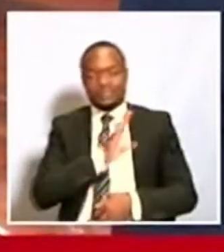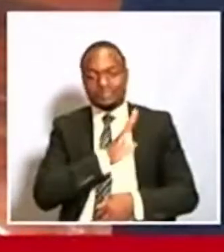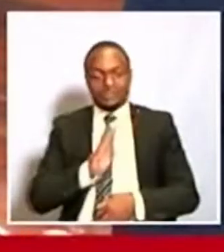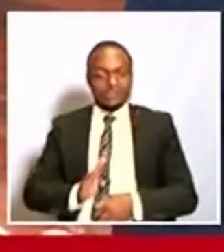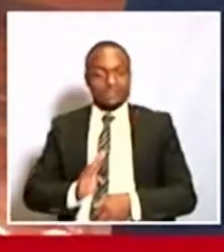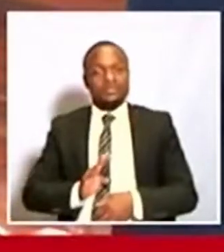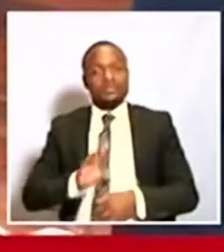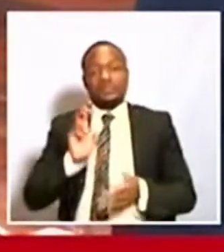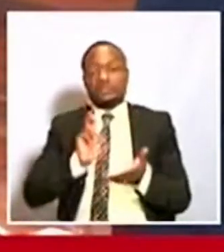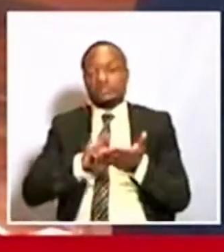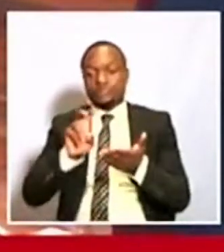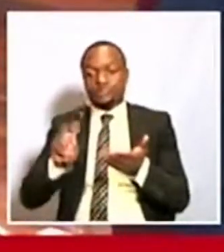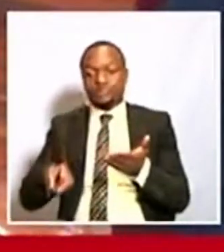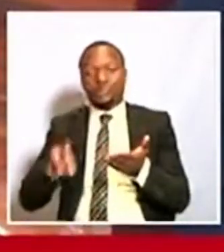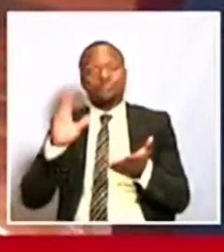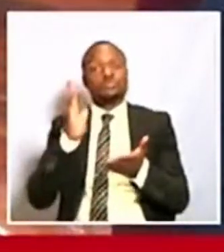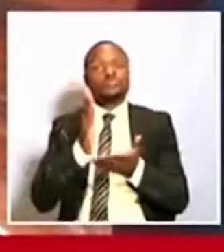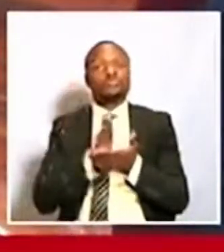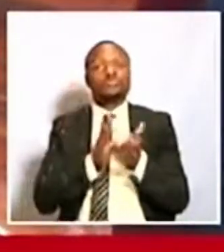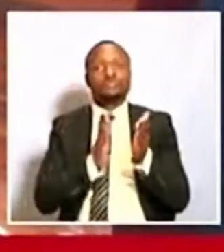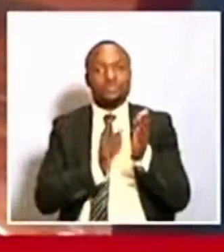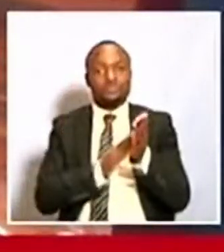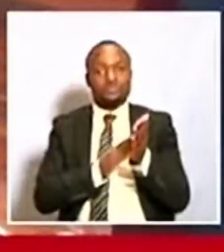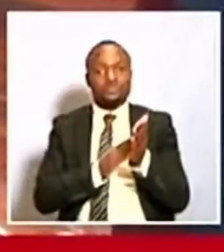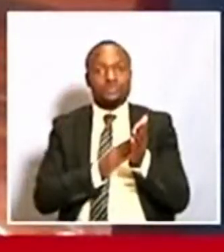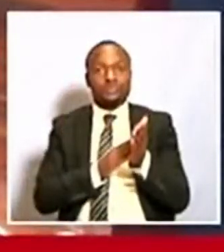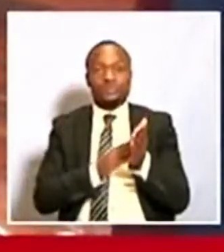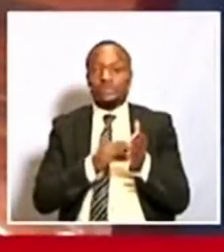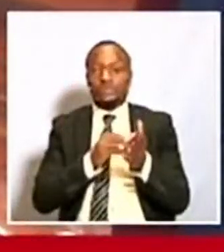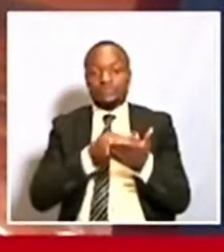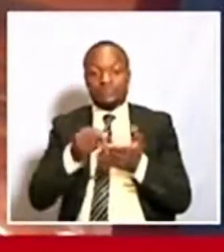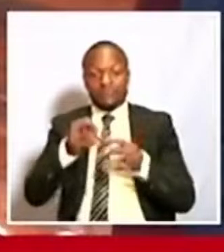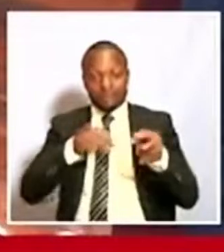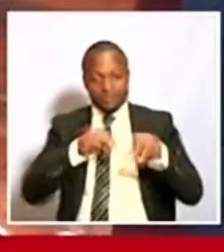Management wishes to report, as action taken,